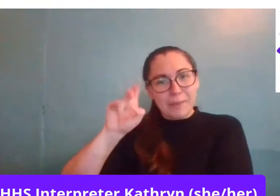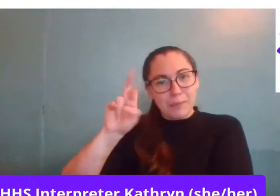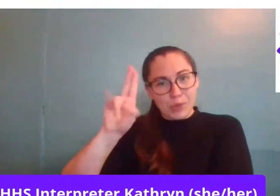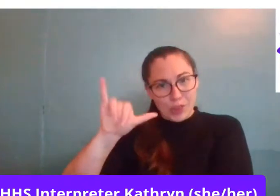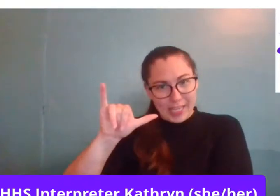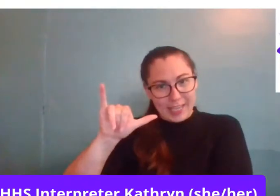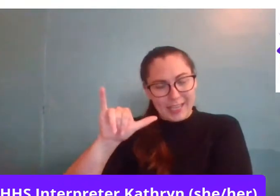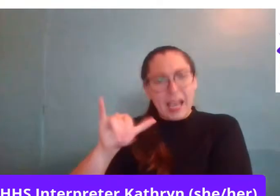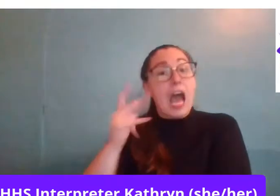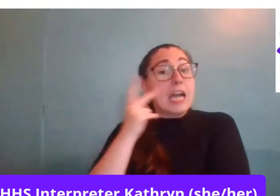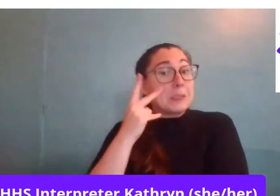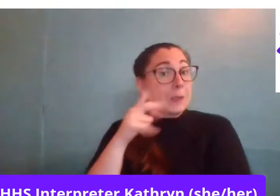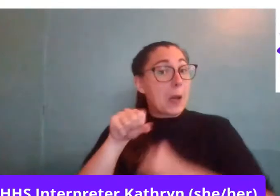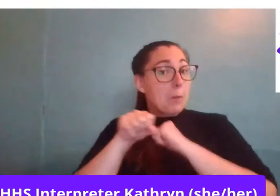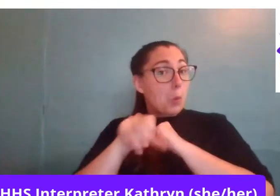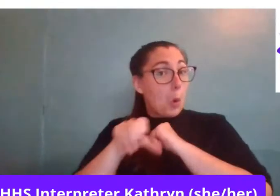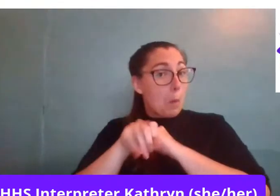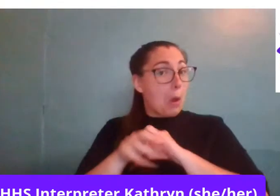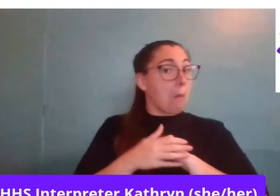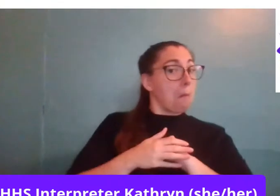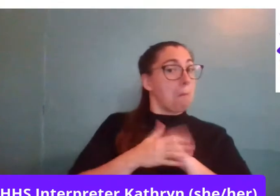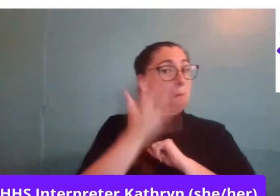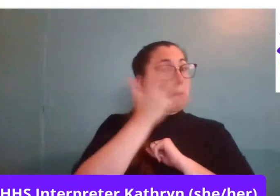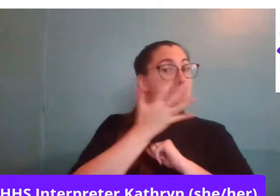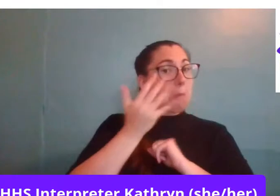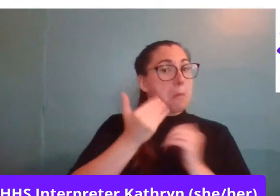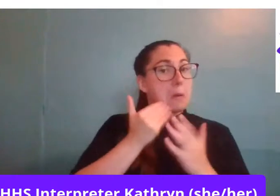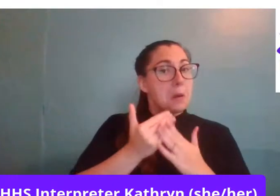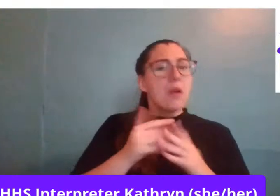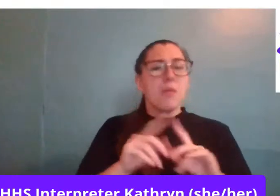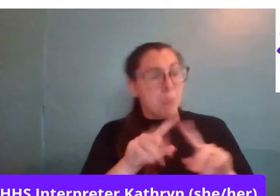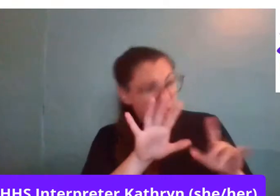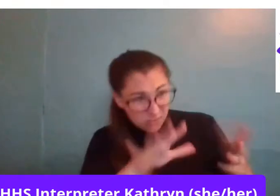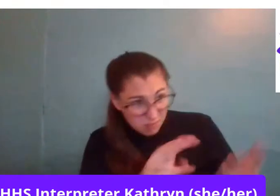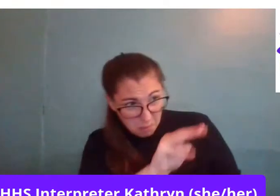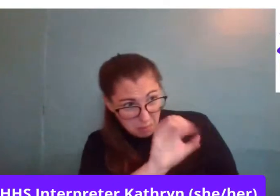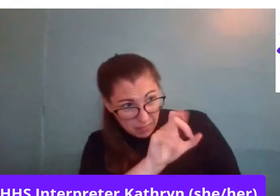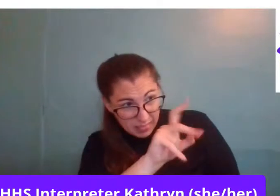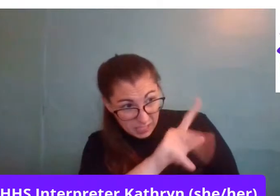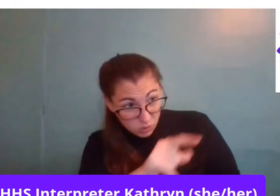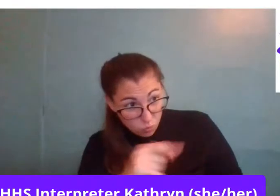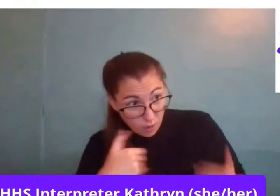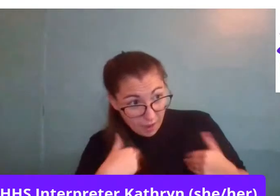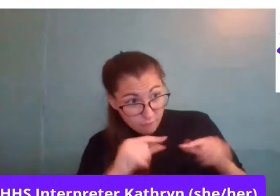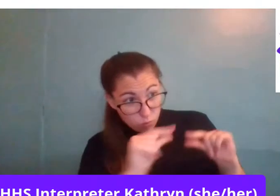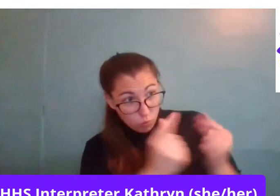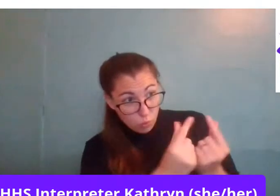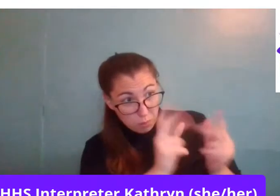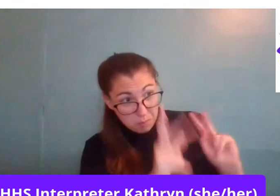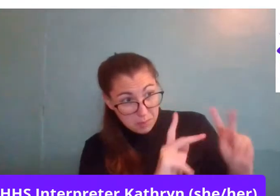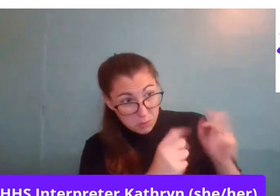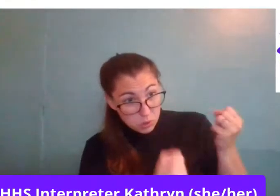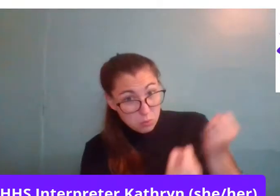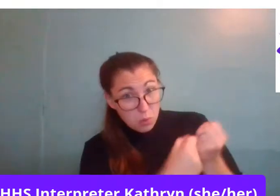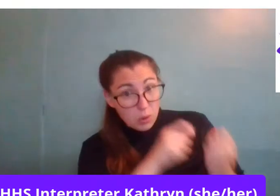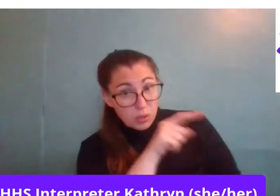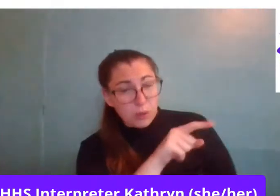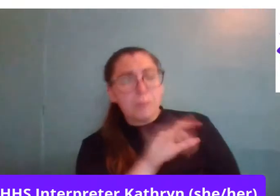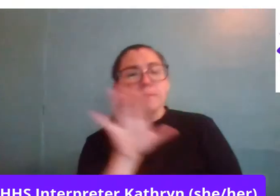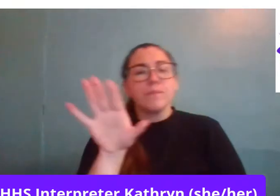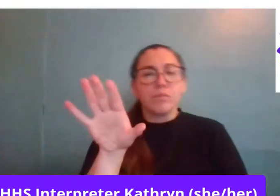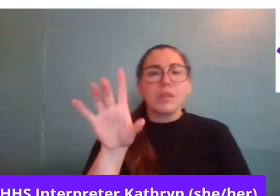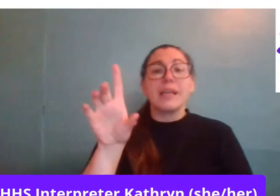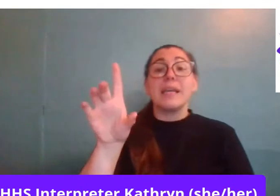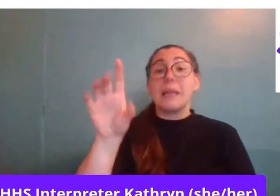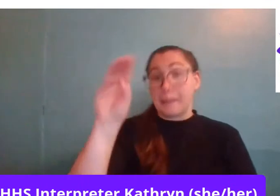I saw the promo. So Malik, do you have a great group of people to support you? Mr. Dave, I'm gonna be very honest